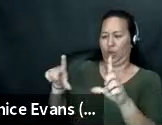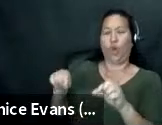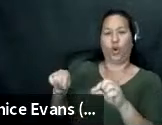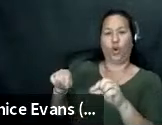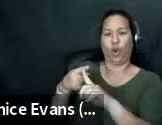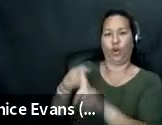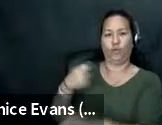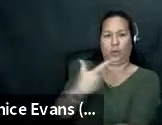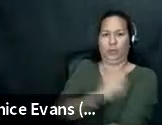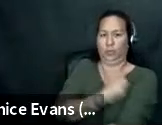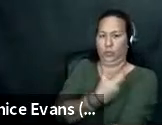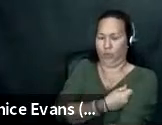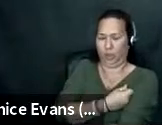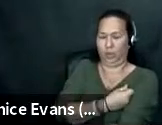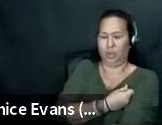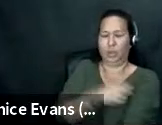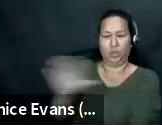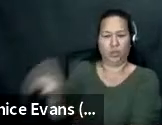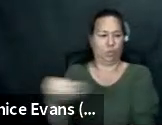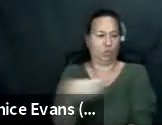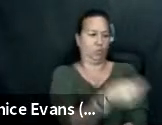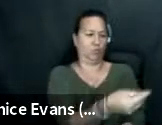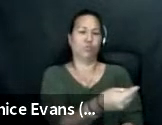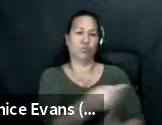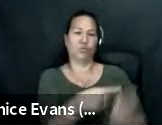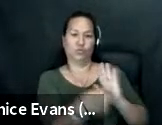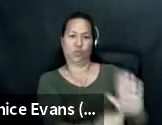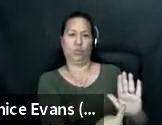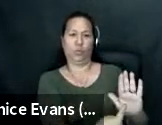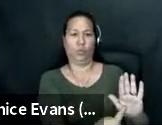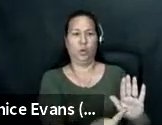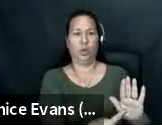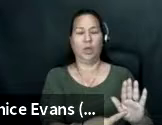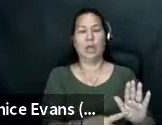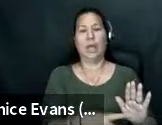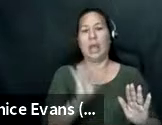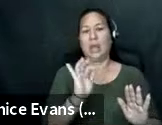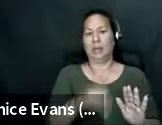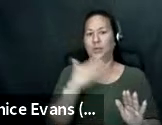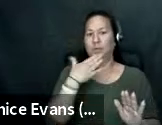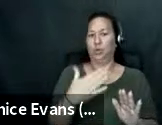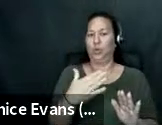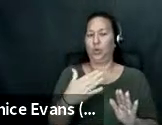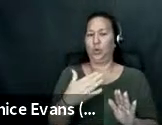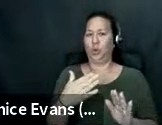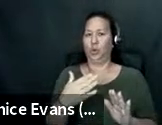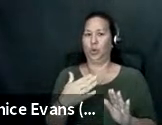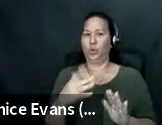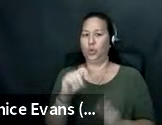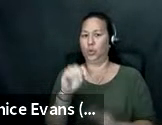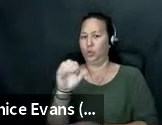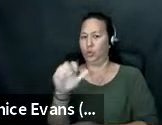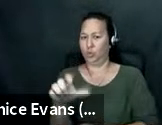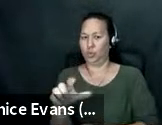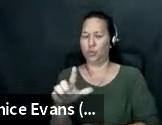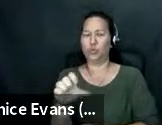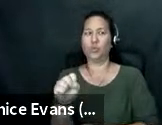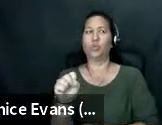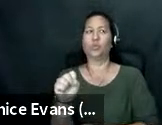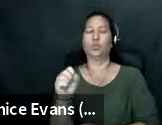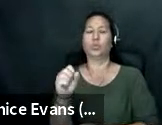use to see their employees' vaccination status. Other options